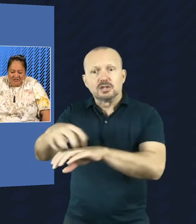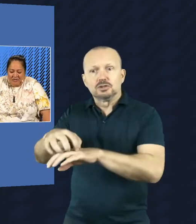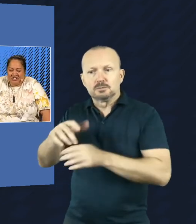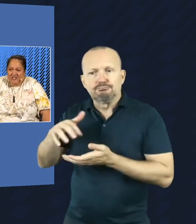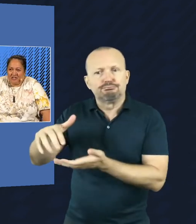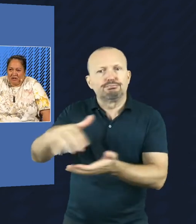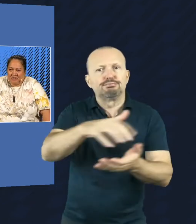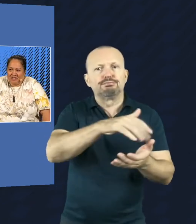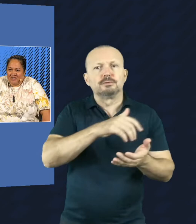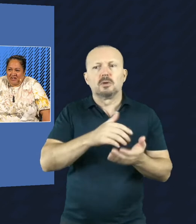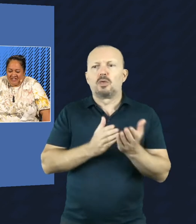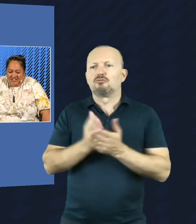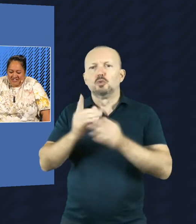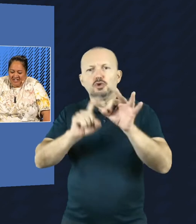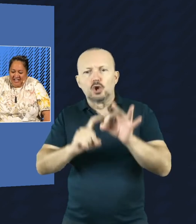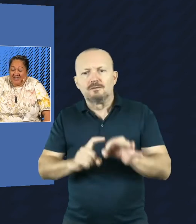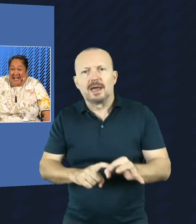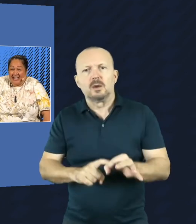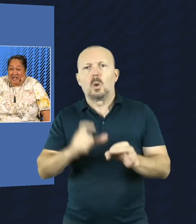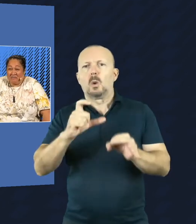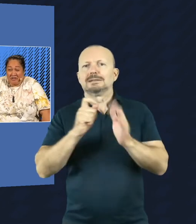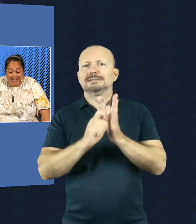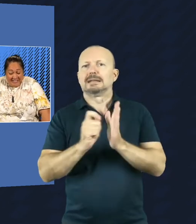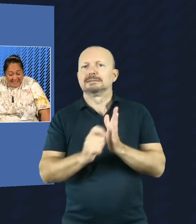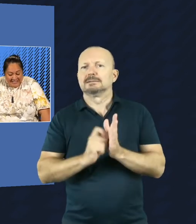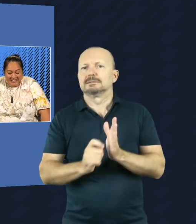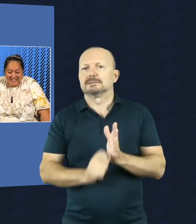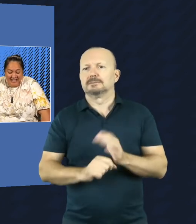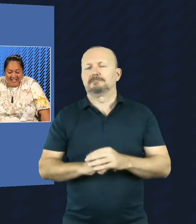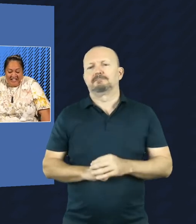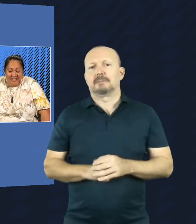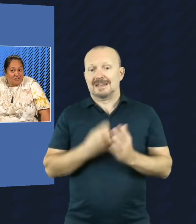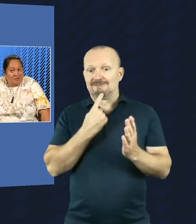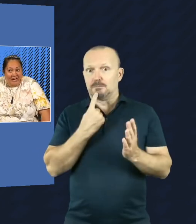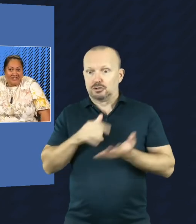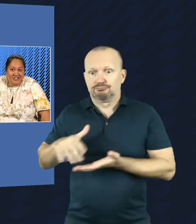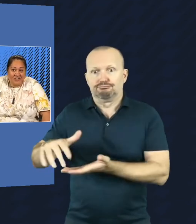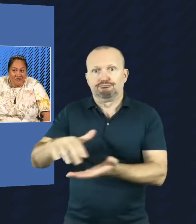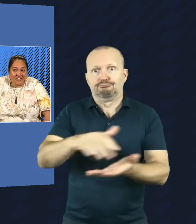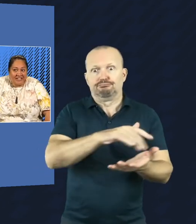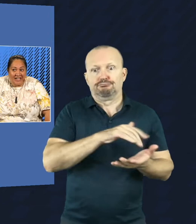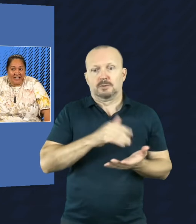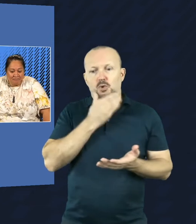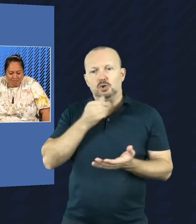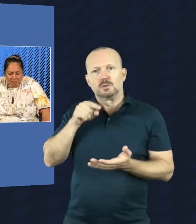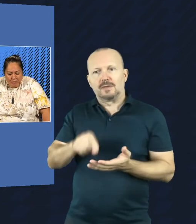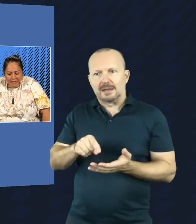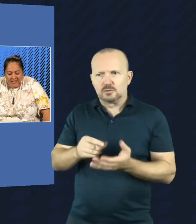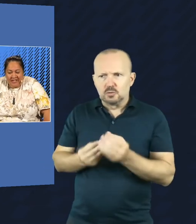this information to publish insights and data about New Zealand and support others to use that